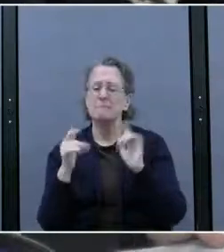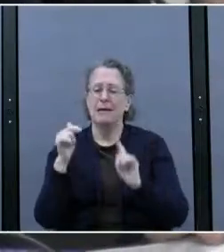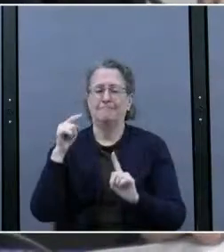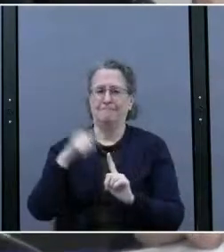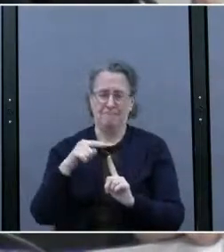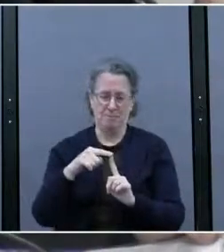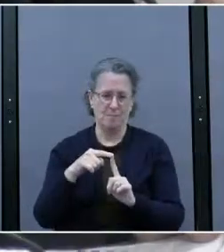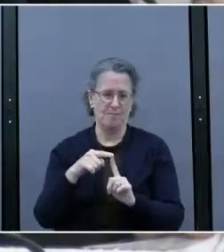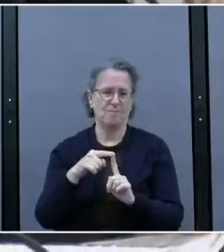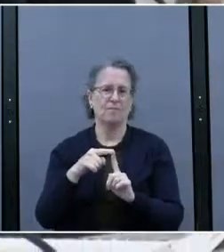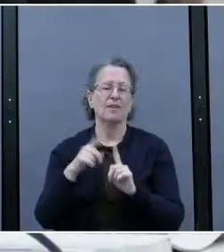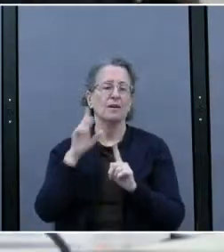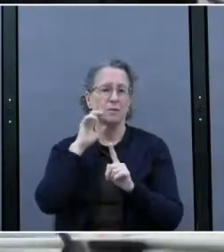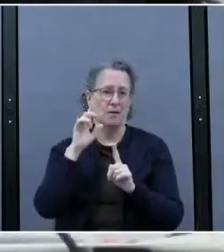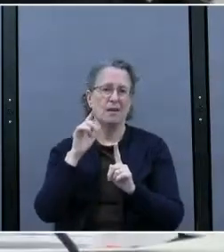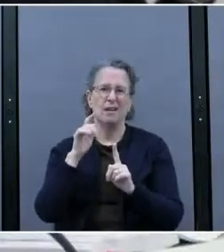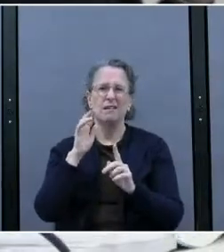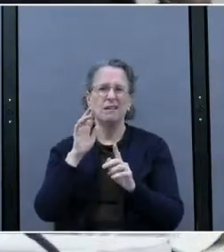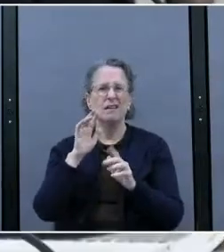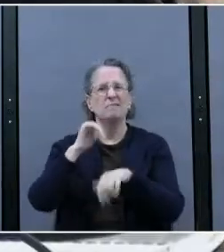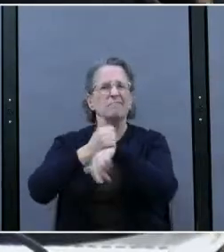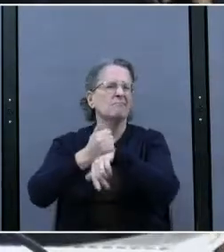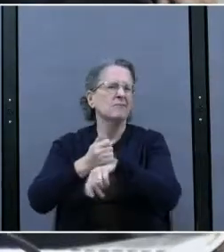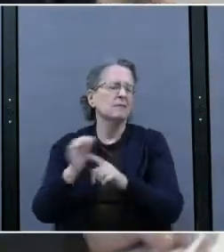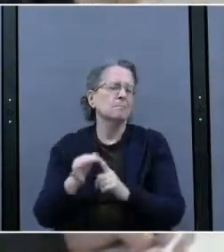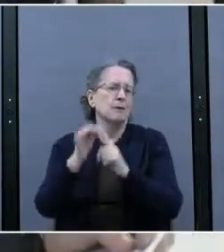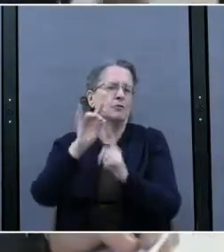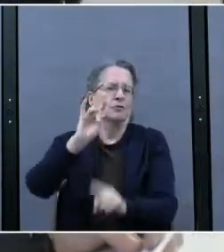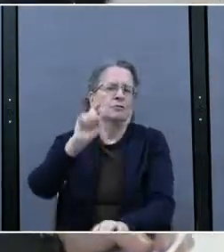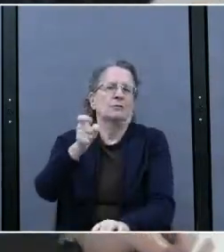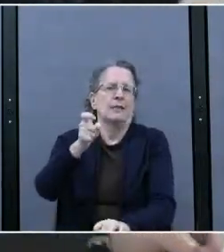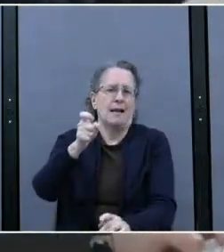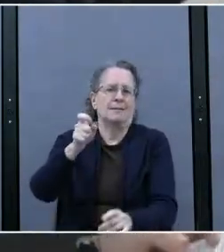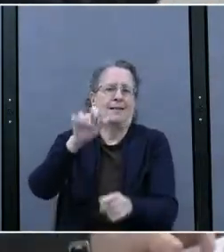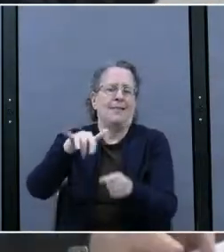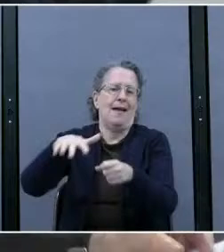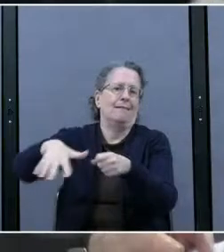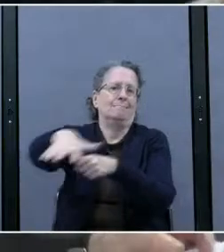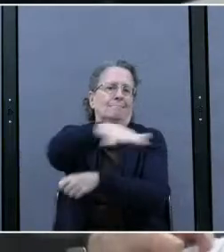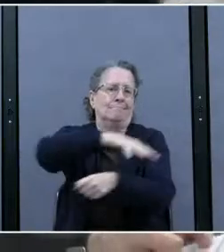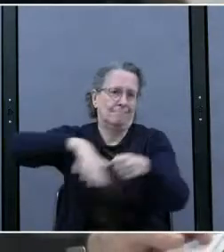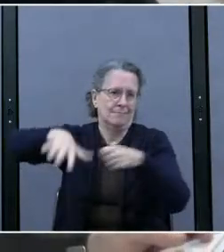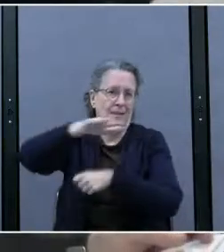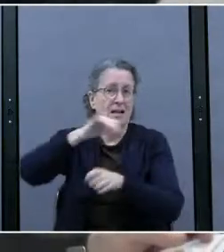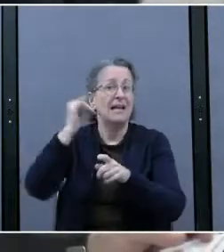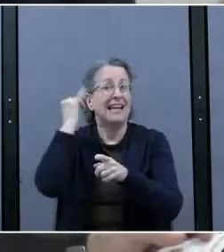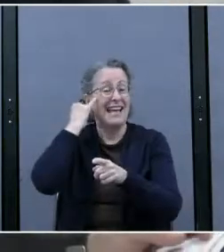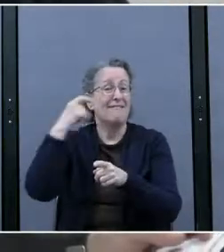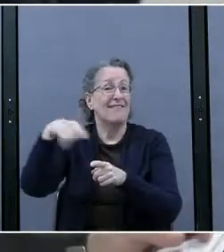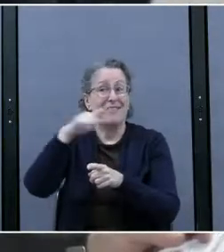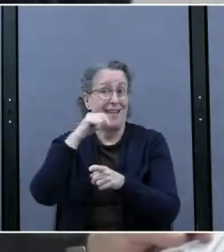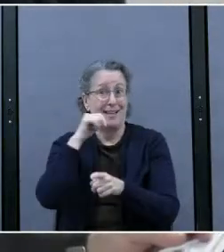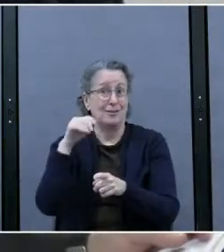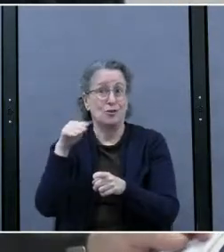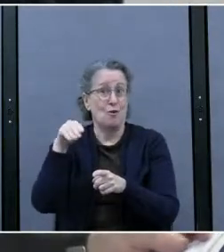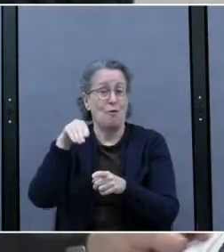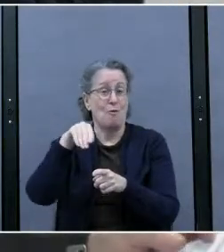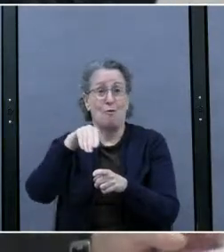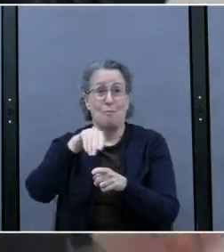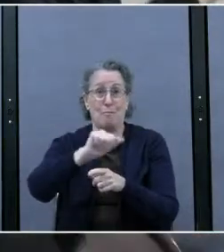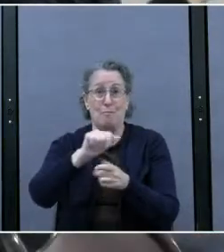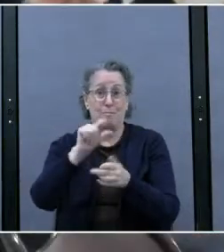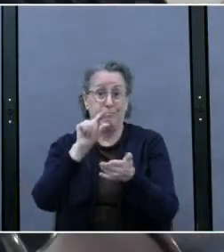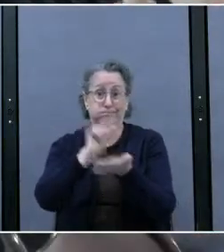assessment on the Mountain Home Park properties, such that if they don't pay the debt service on the